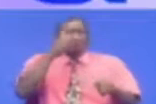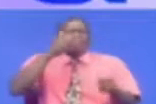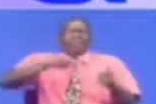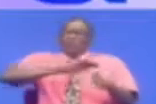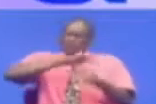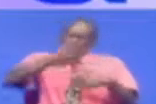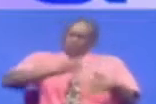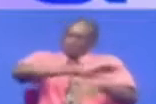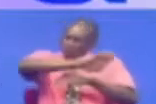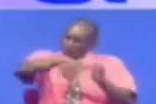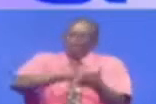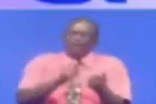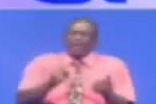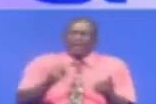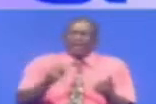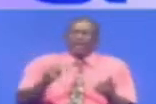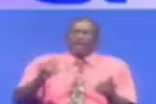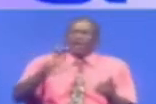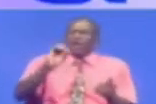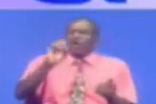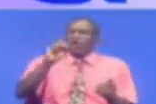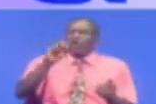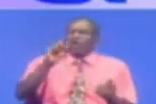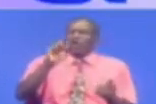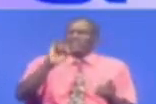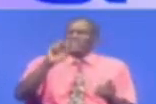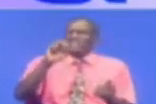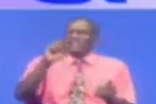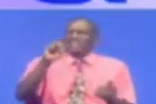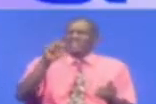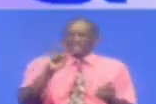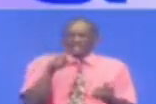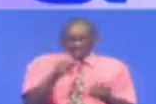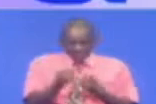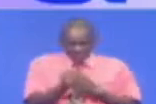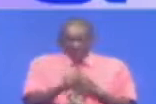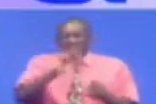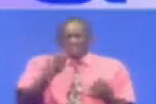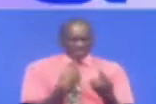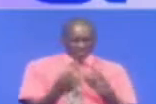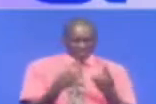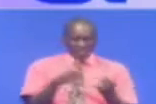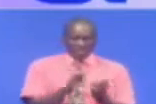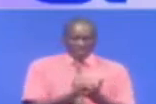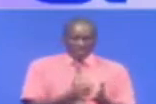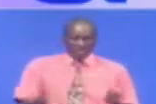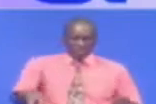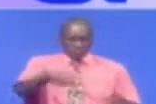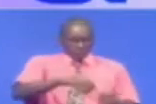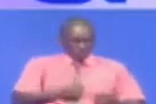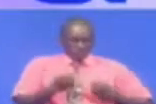almost all other continents. That leads to the second range of argument, that we are